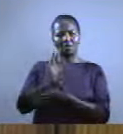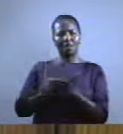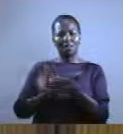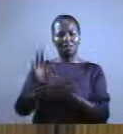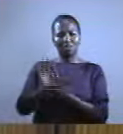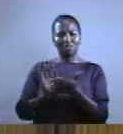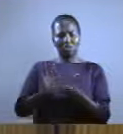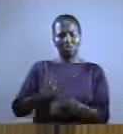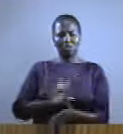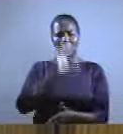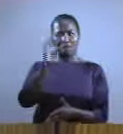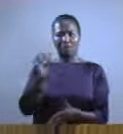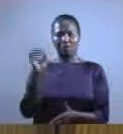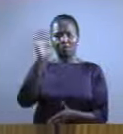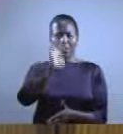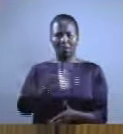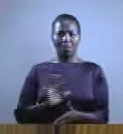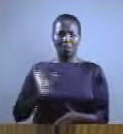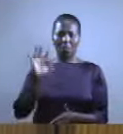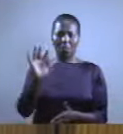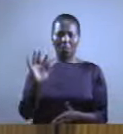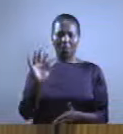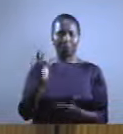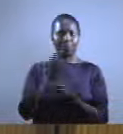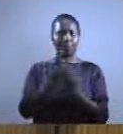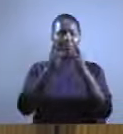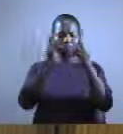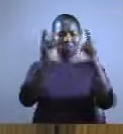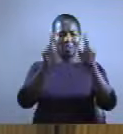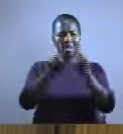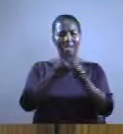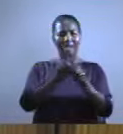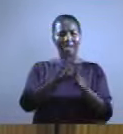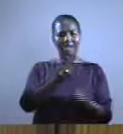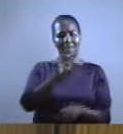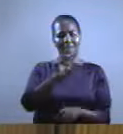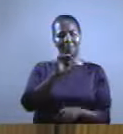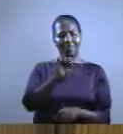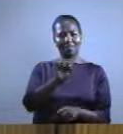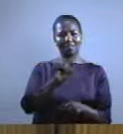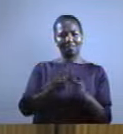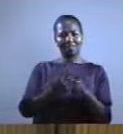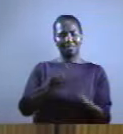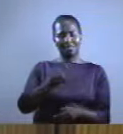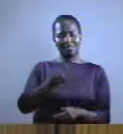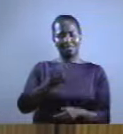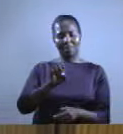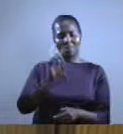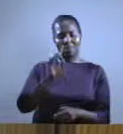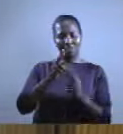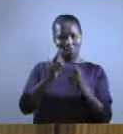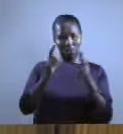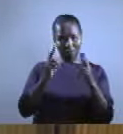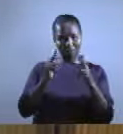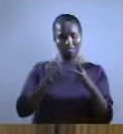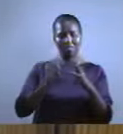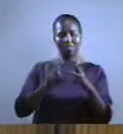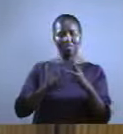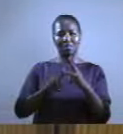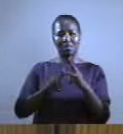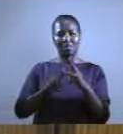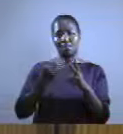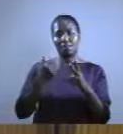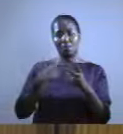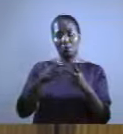the country. They lead in universities such as Wits, Nelson Mandela Metropolitan, previously led by